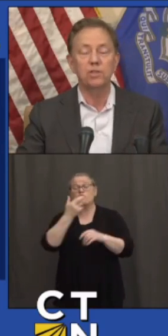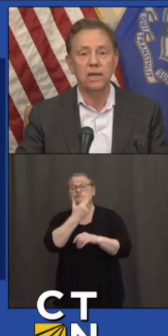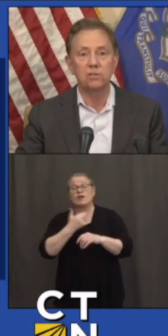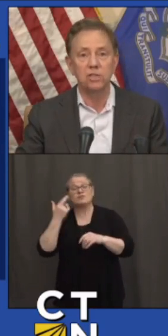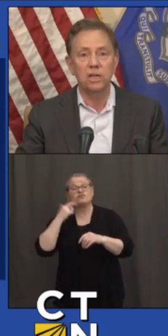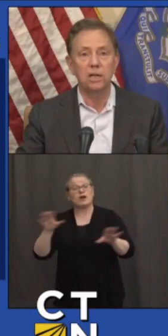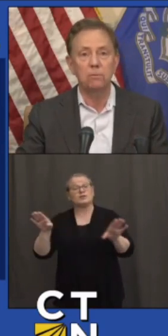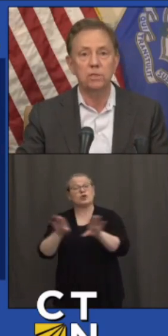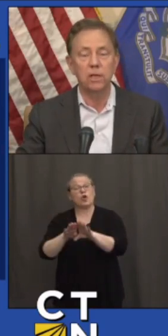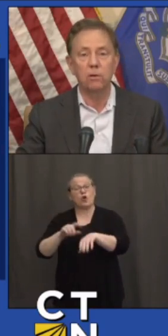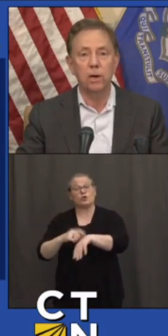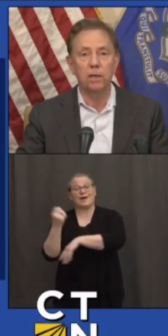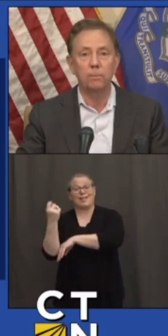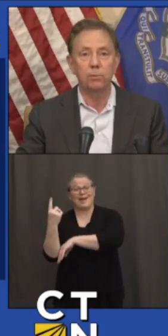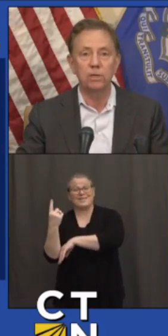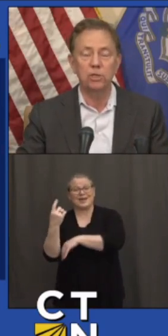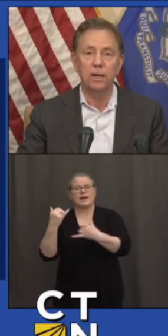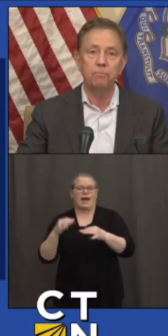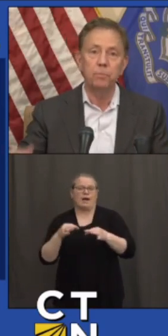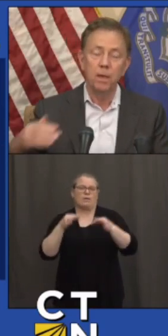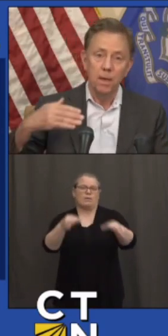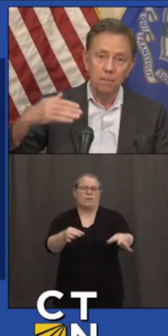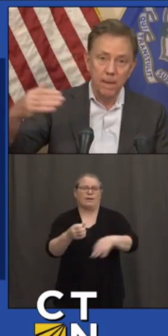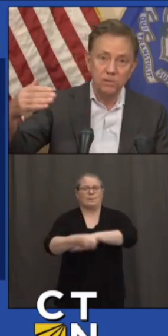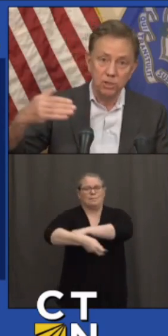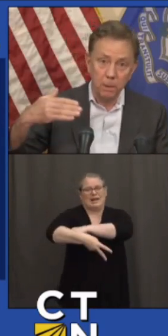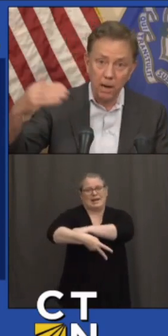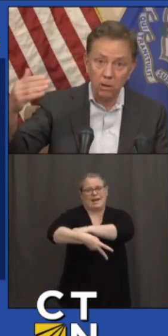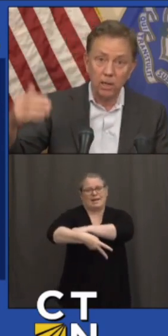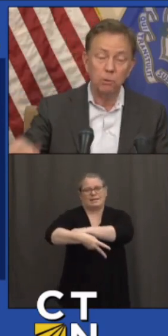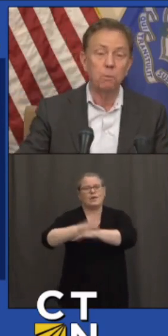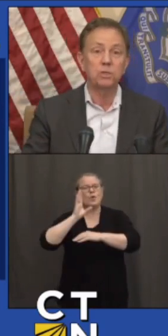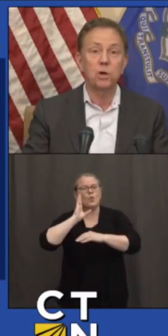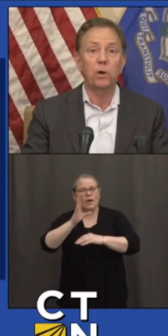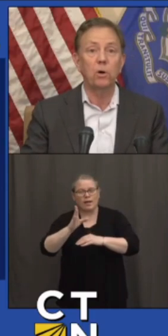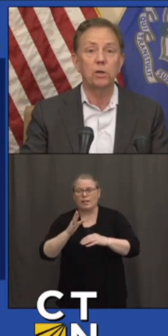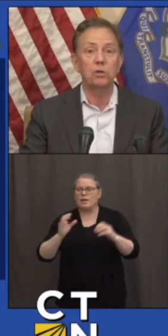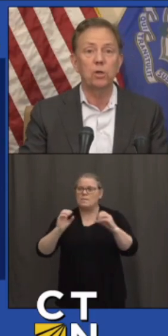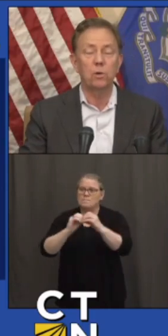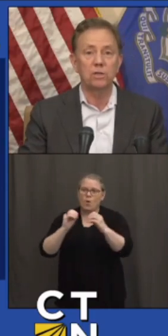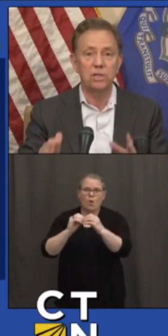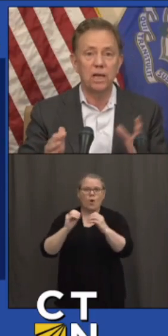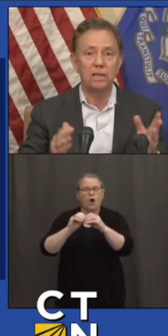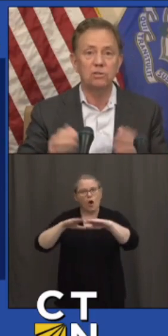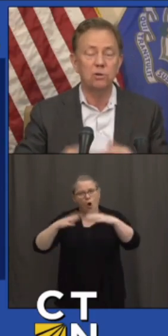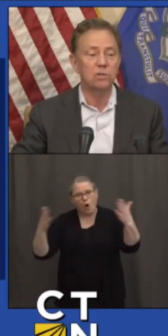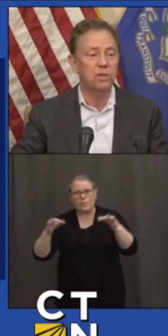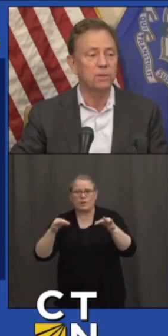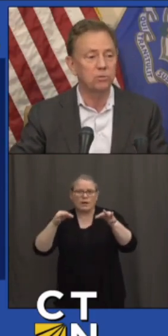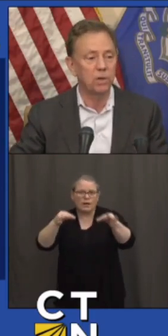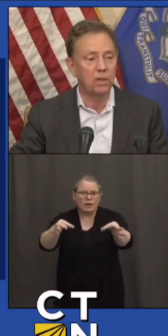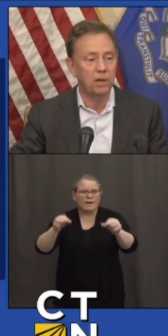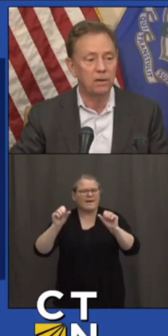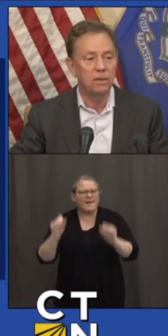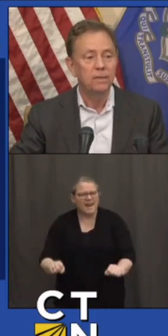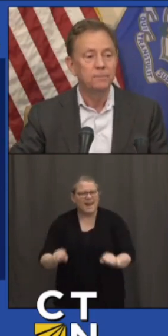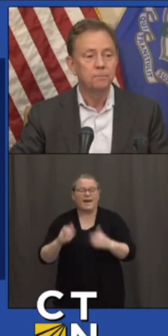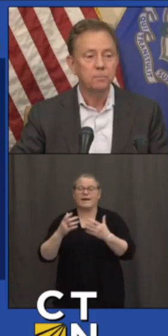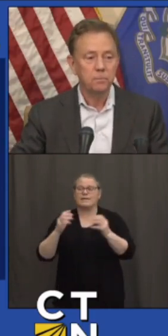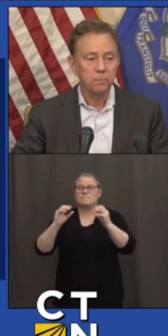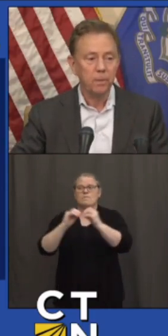opportunity for second seating, which they greatly appreciate. Makes us parallel with what's going on in New York State, certain symmetry